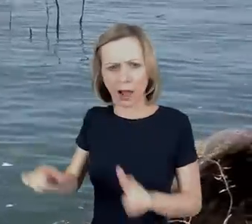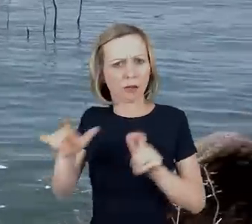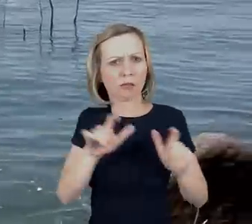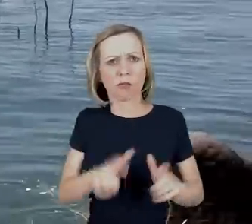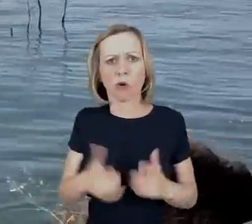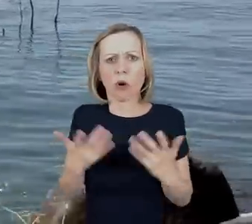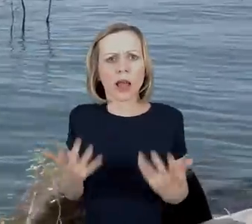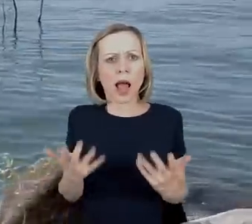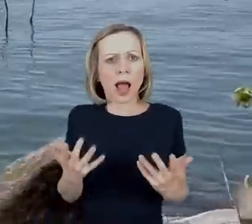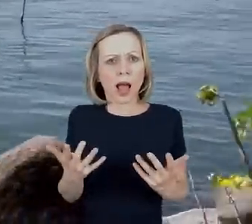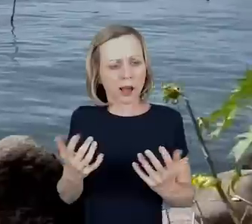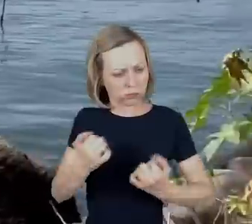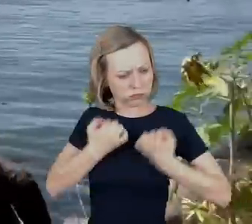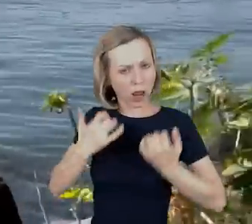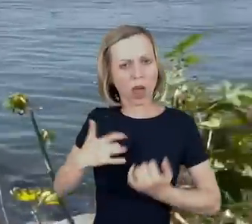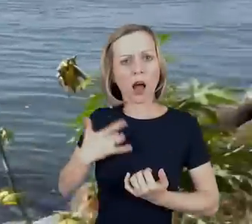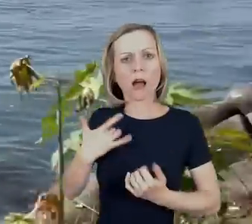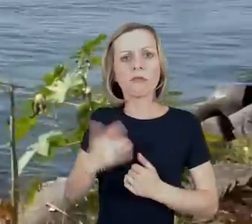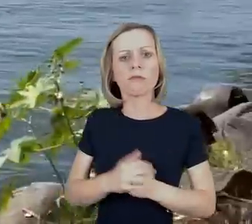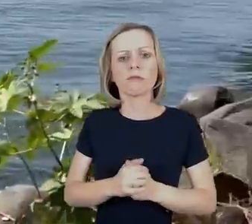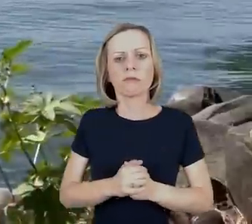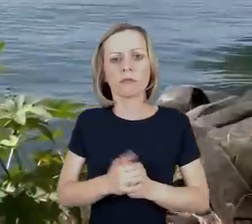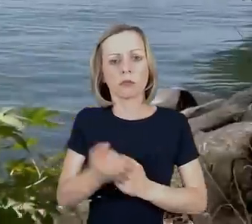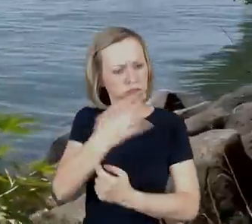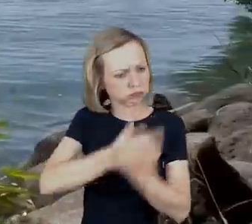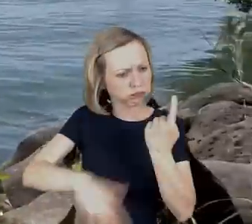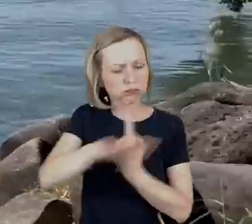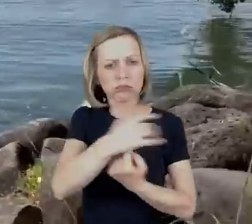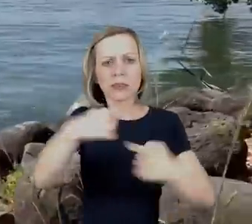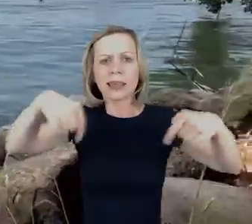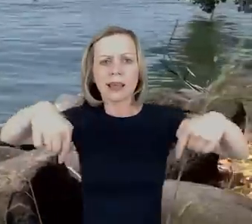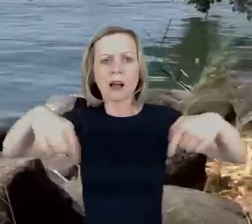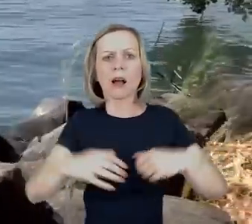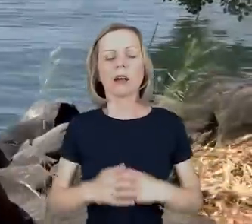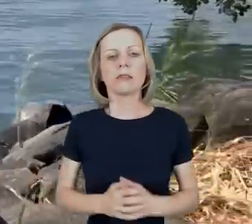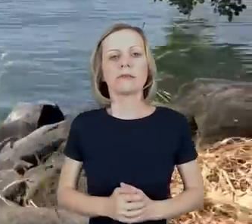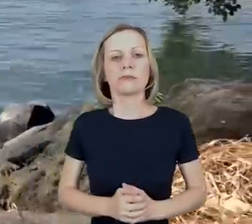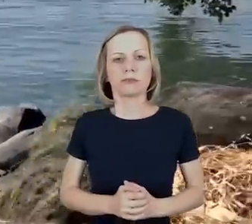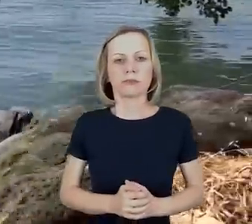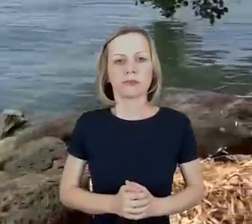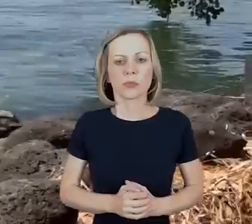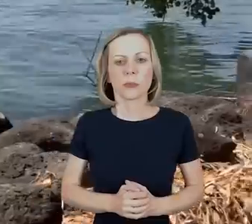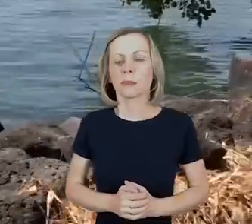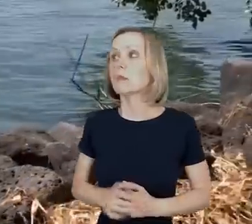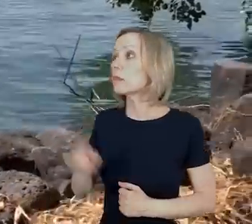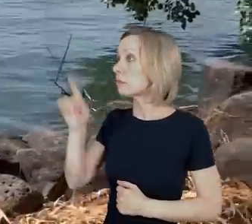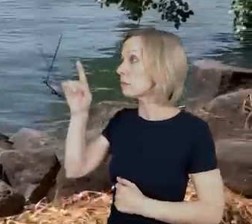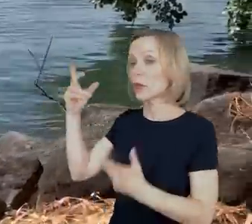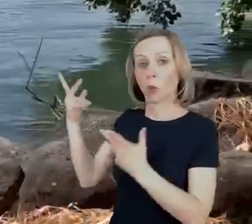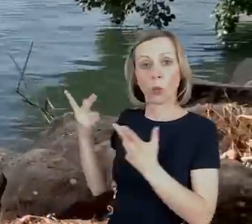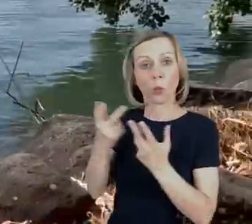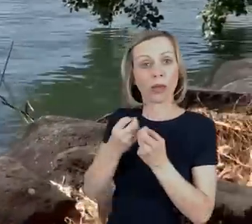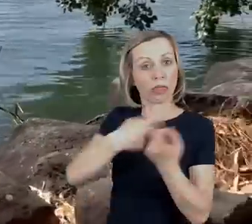still taking place here and now in our own lives, down here among us.